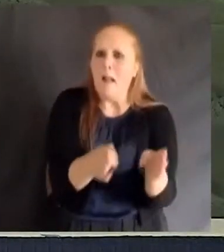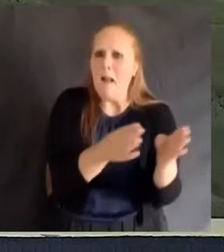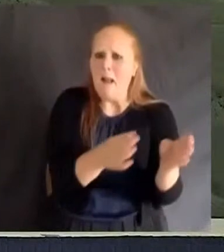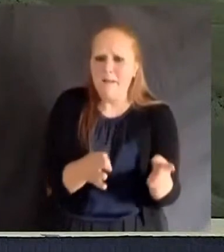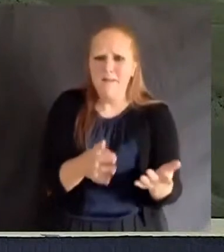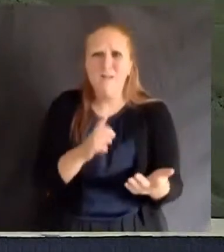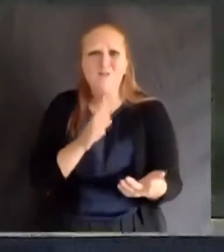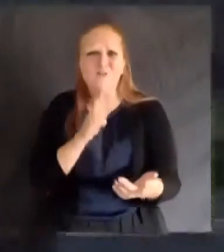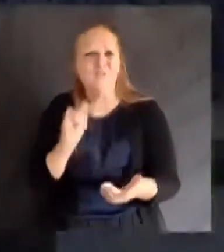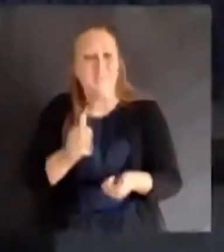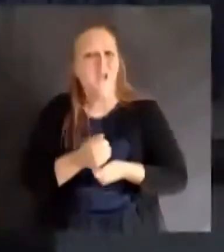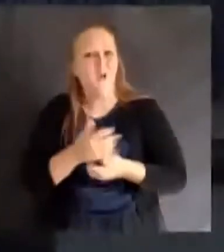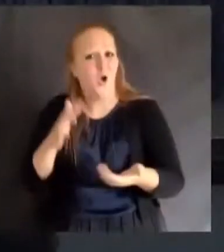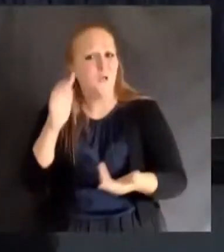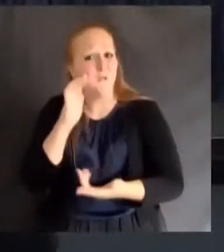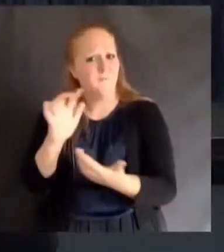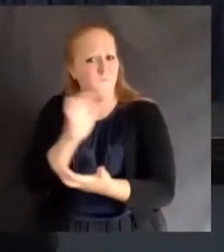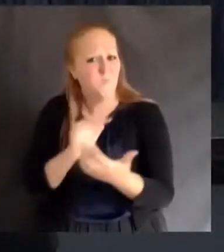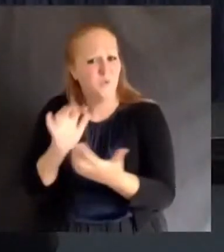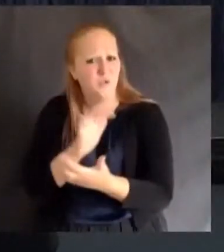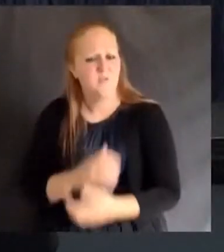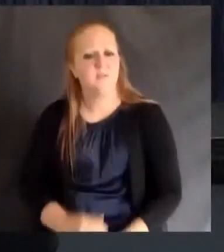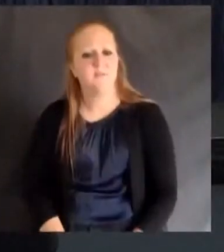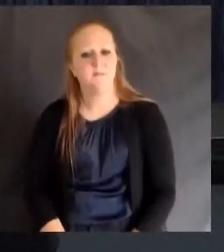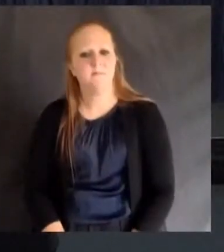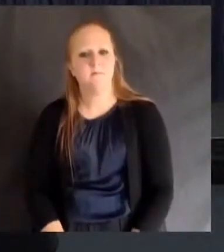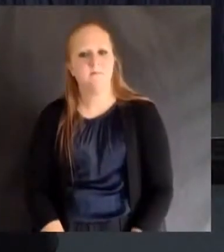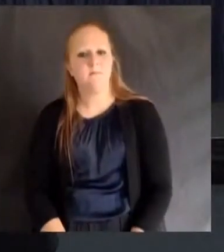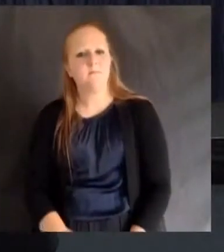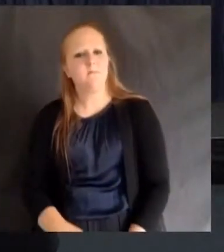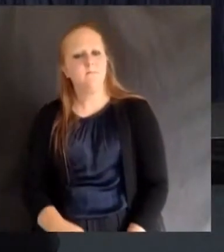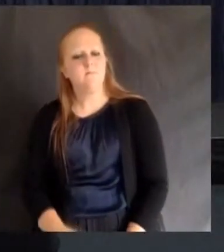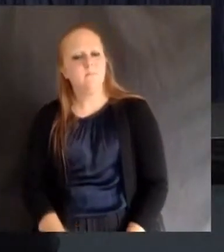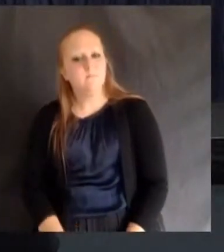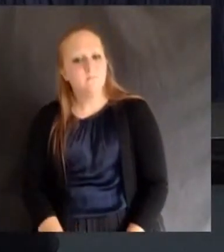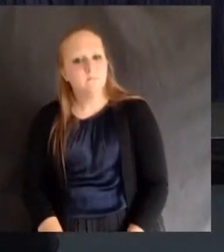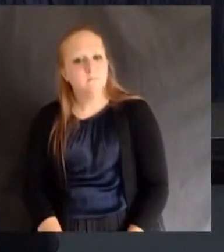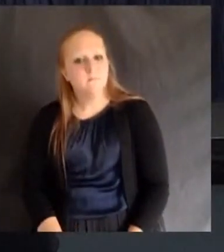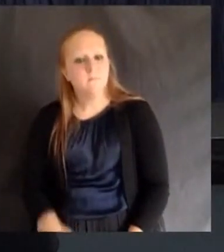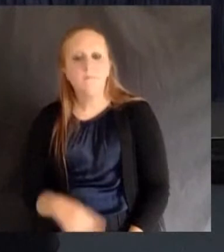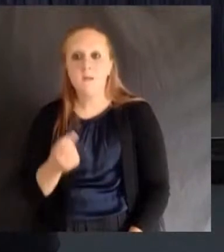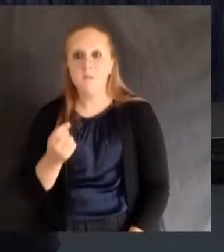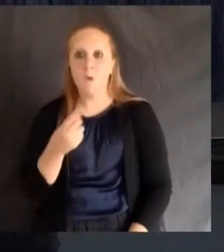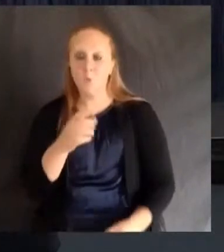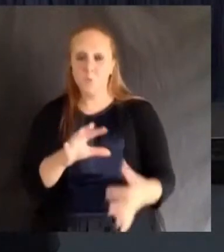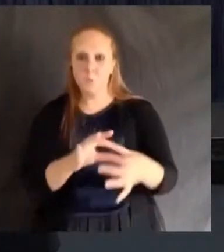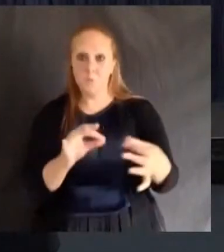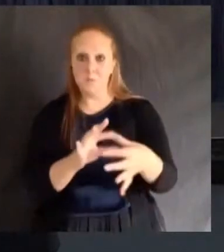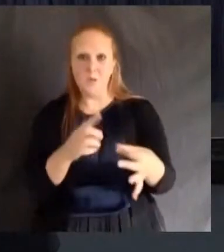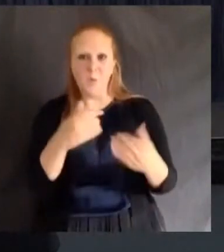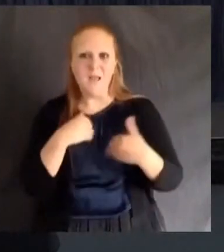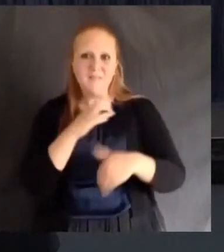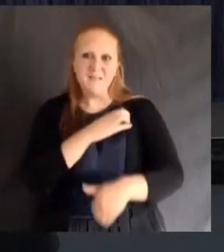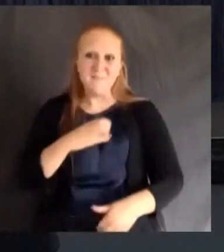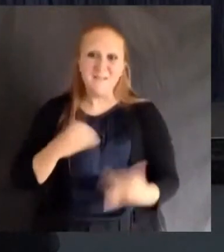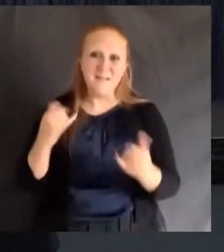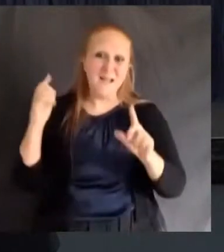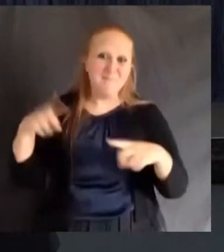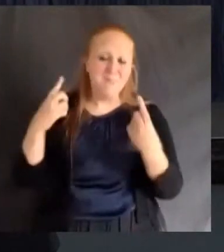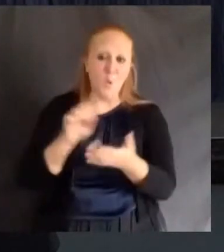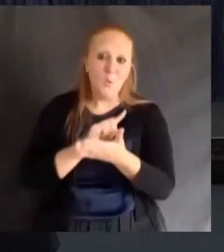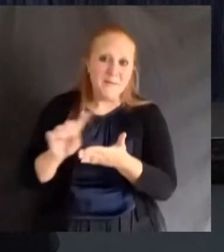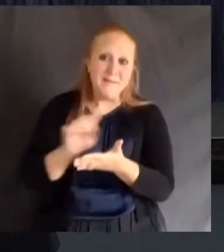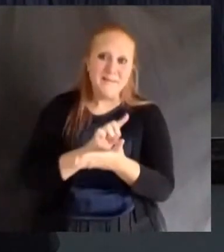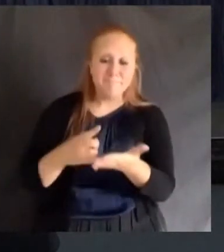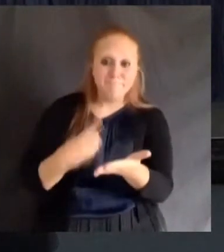to reopen. So then, can we say how much contact? I mean, you said that you've had this committee that's been meeting for weeks about reopening.